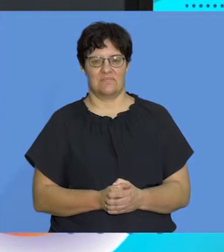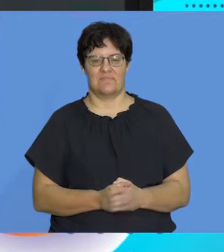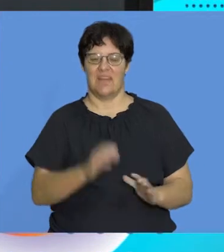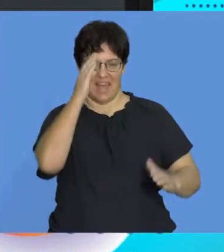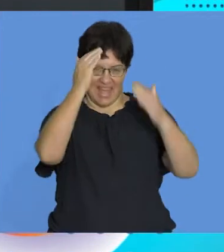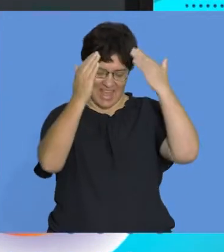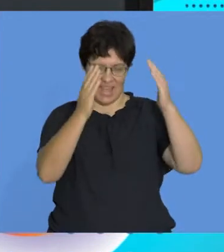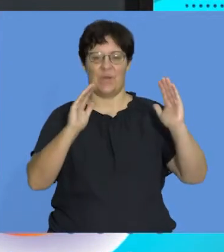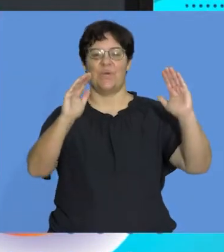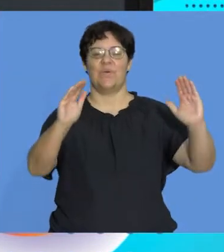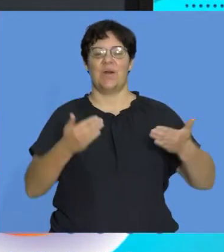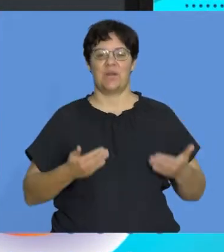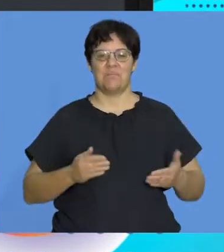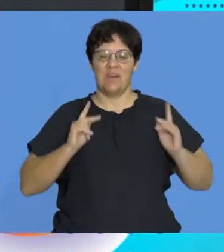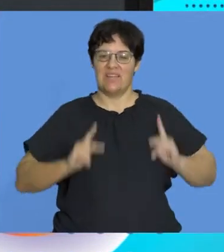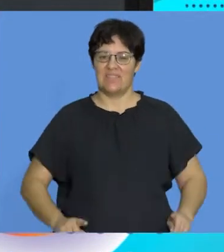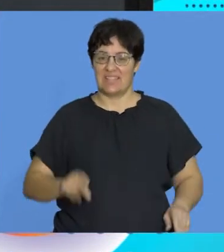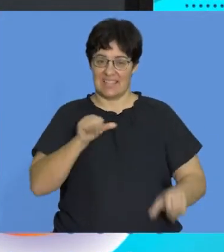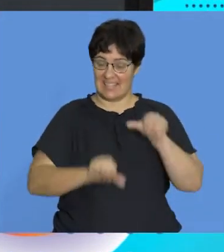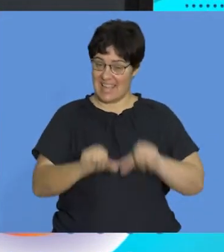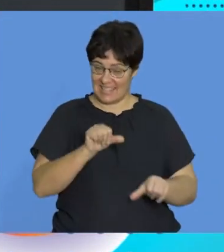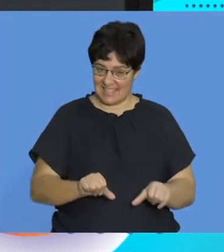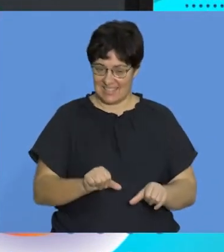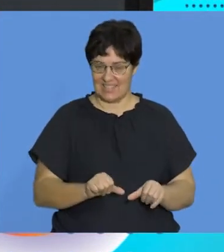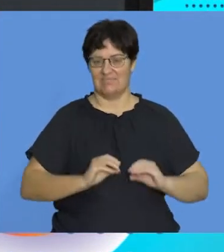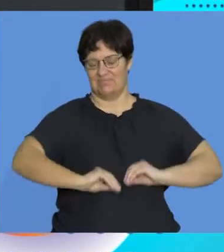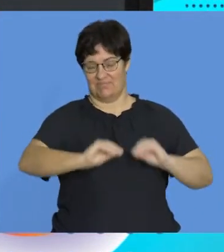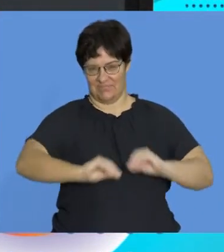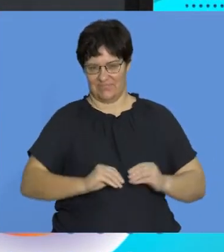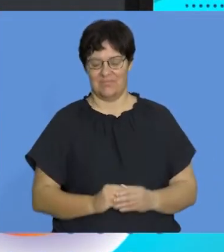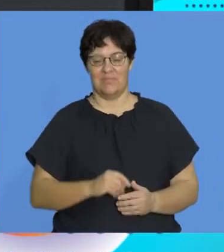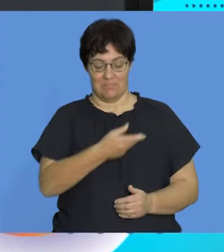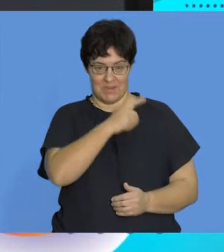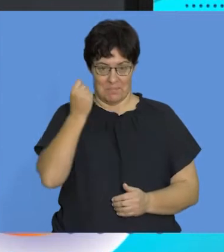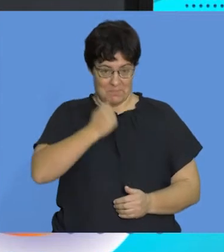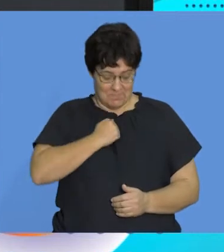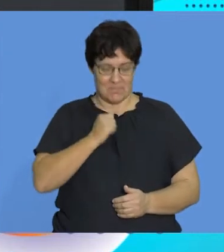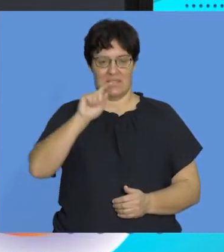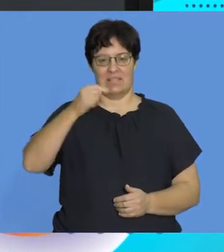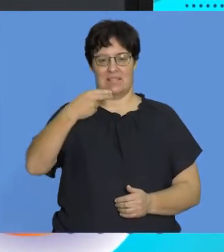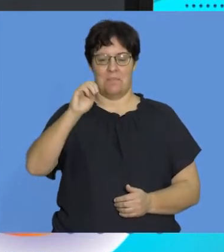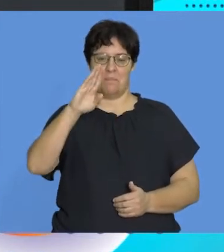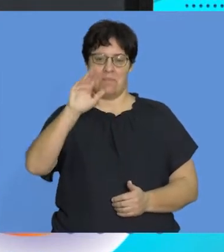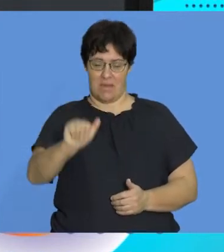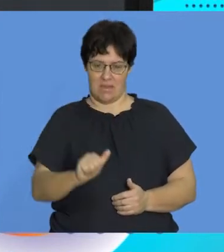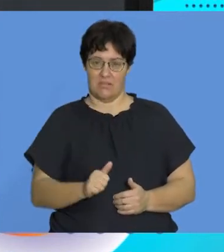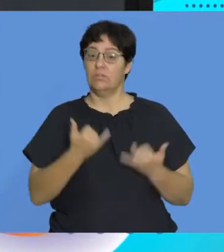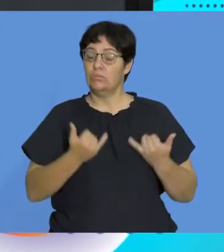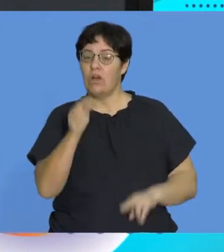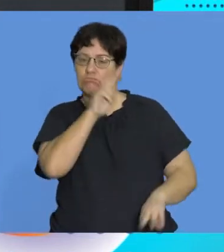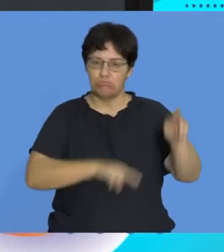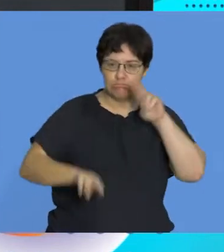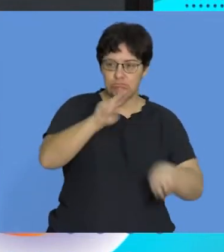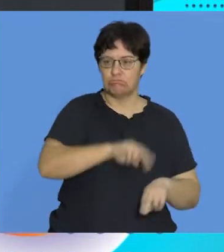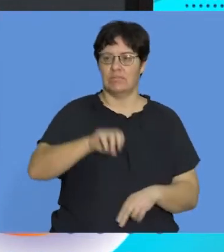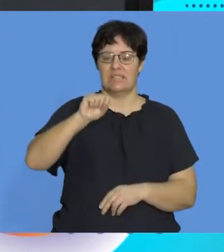Hello and welcome to our physical sciences session. My name is Themba Ncube. Today we are focusing our attention on the revision